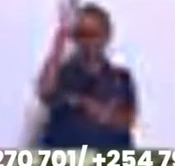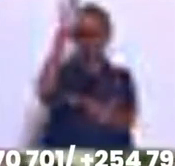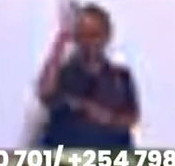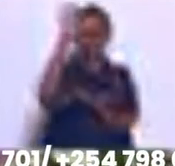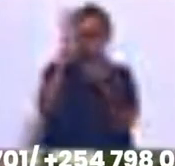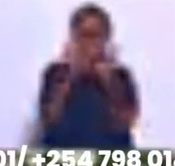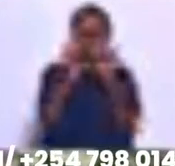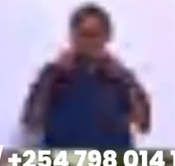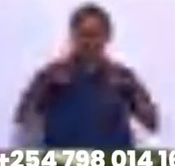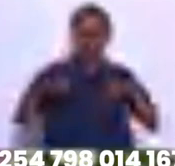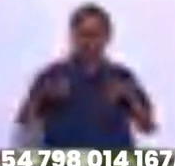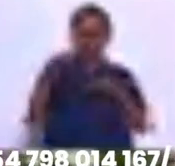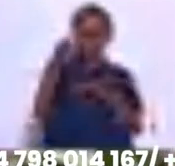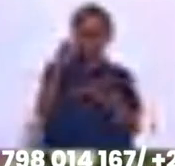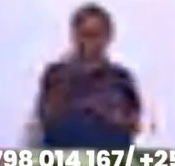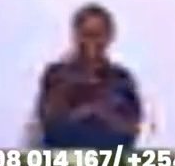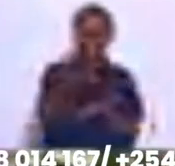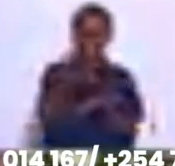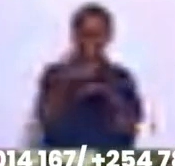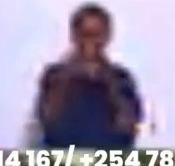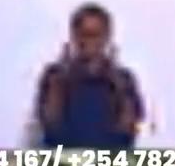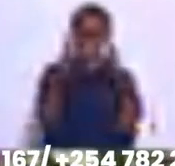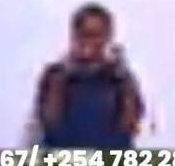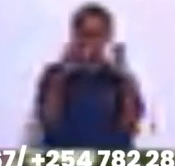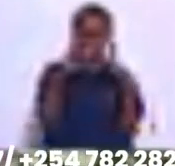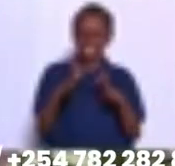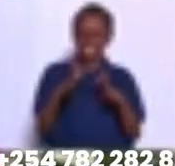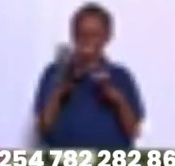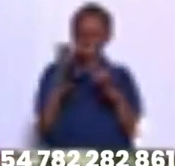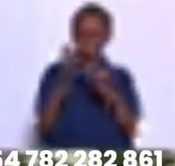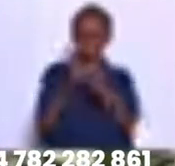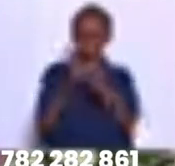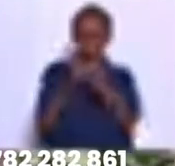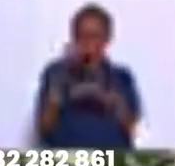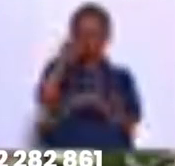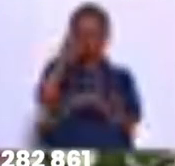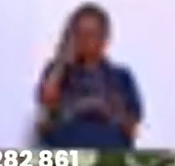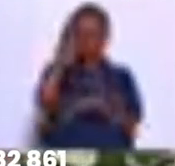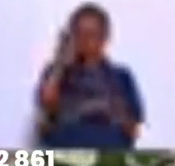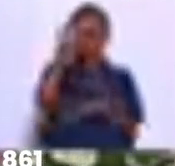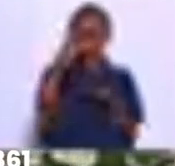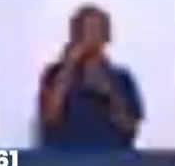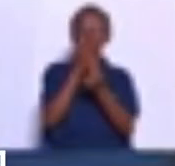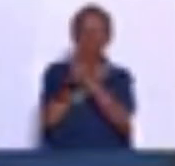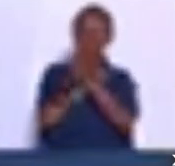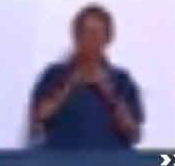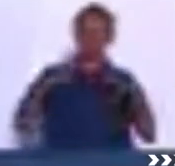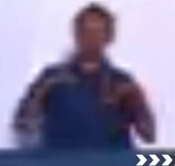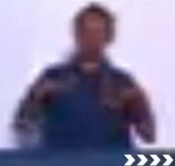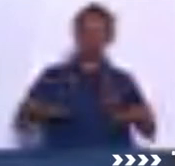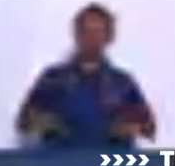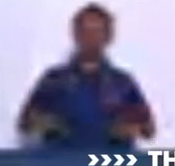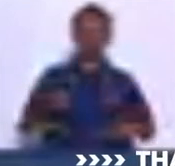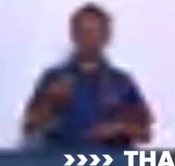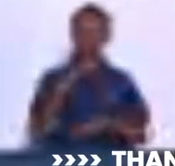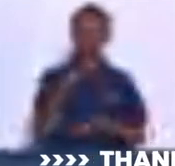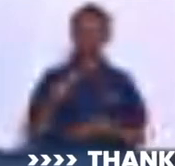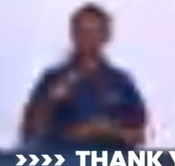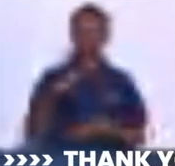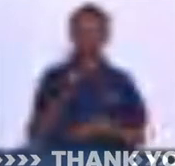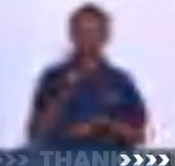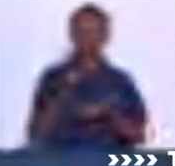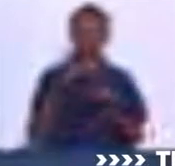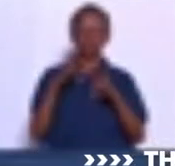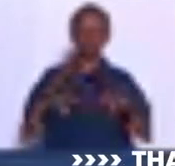If you let any researcher to do this research, it's because you love humanity. And you want us to live in a